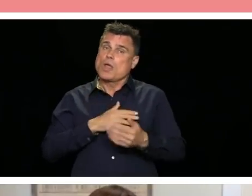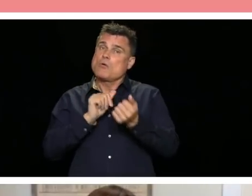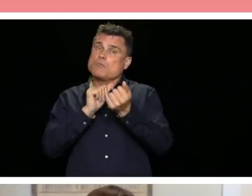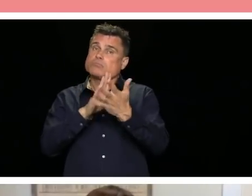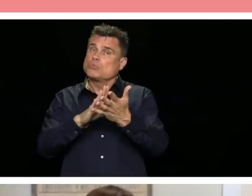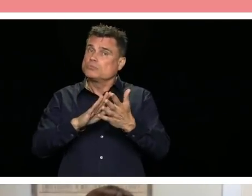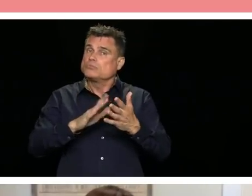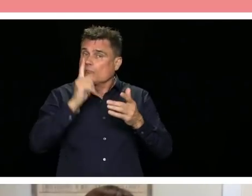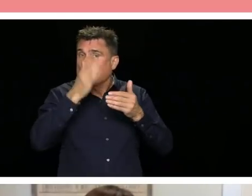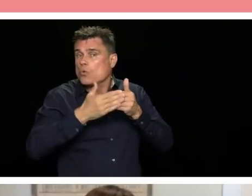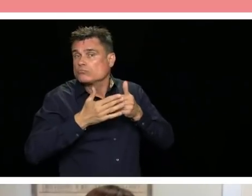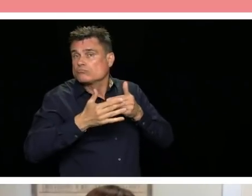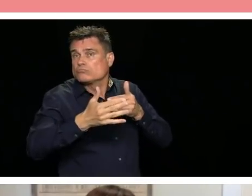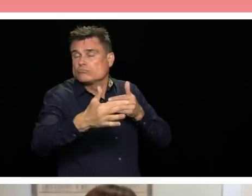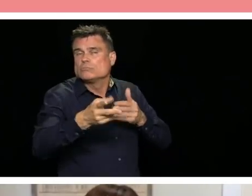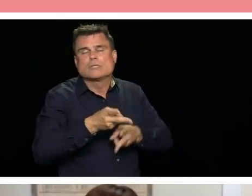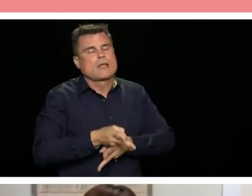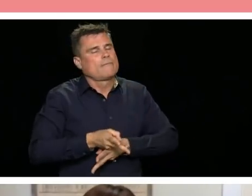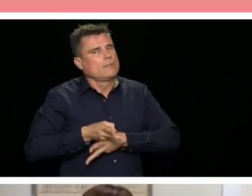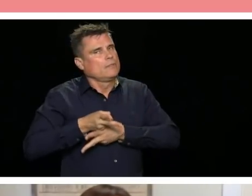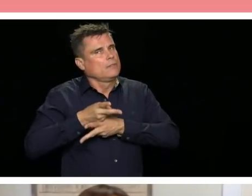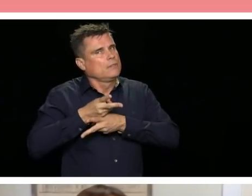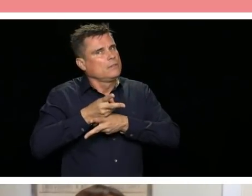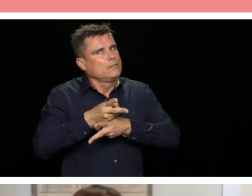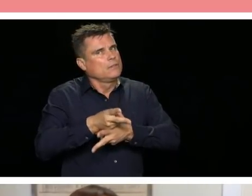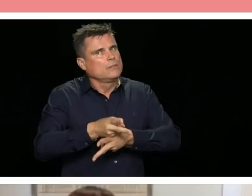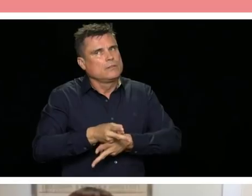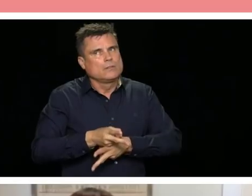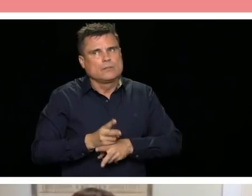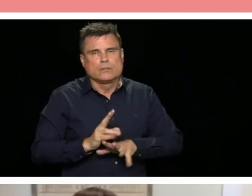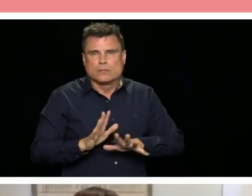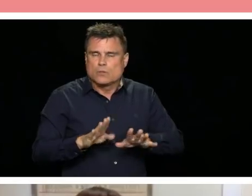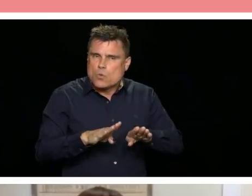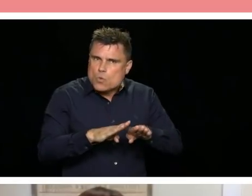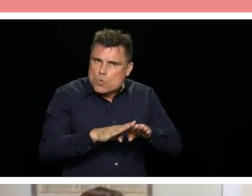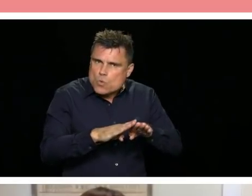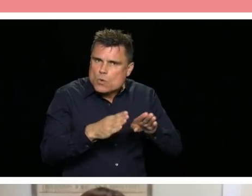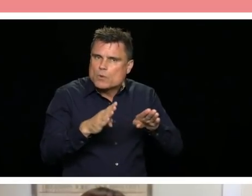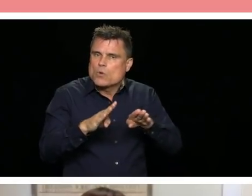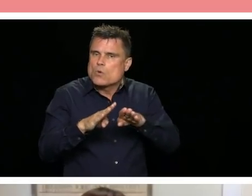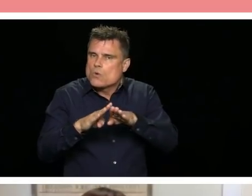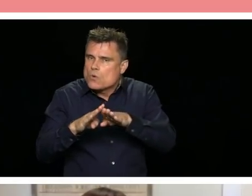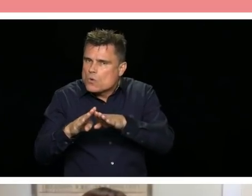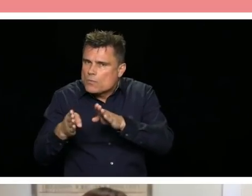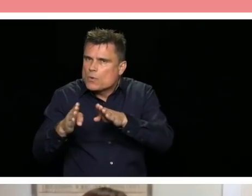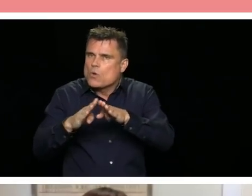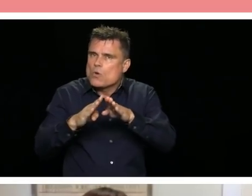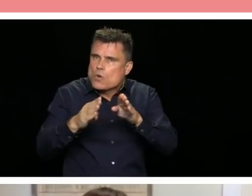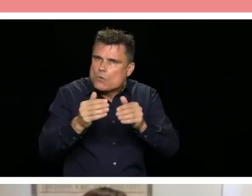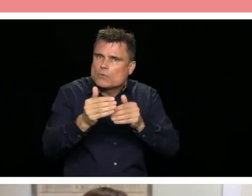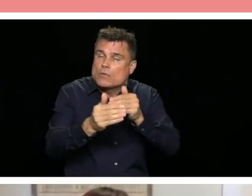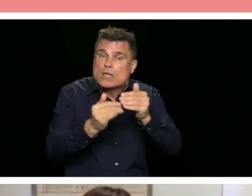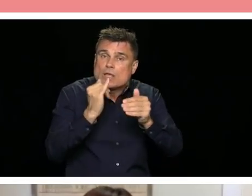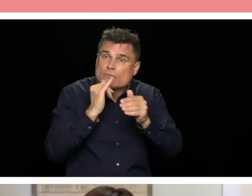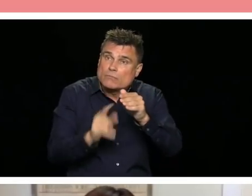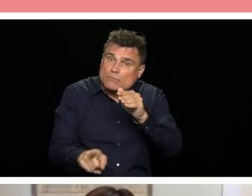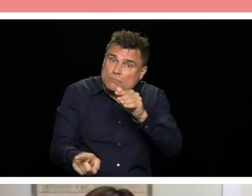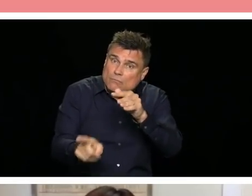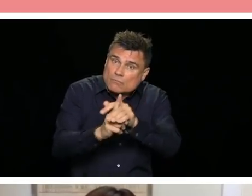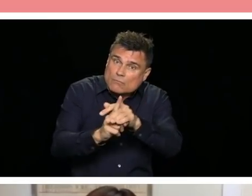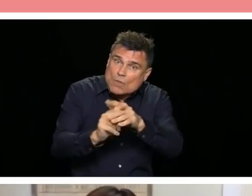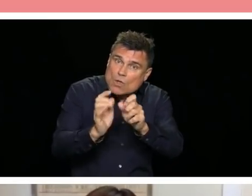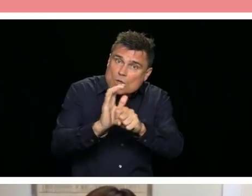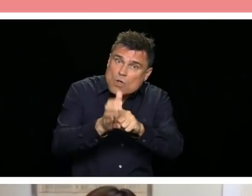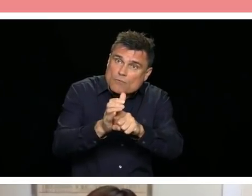to be ready should there be a case, how to manage that case and how to manage that child and how to support that family out the other